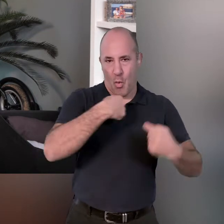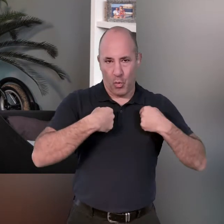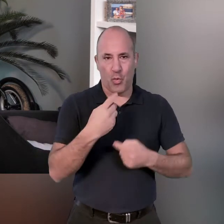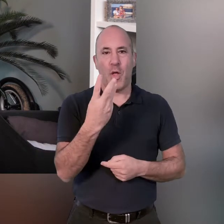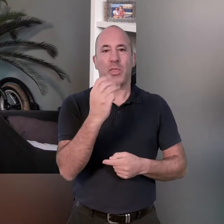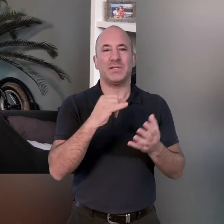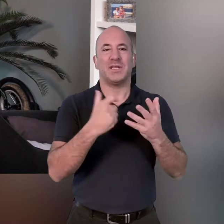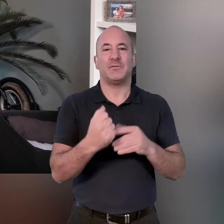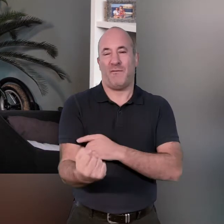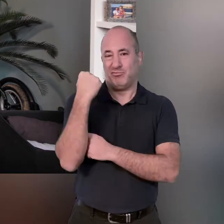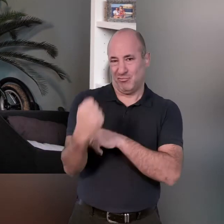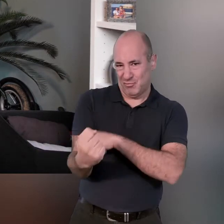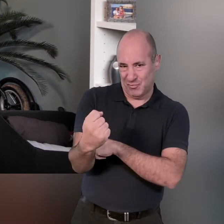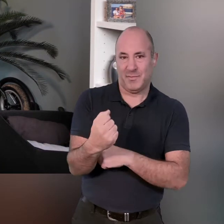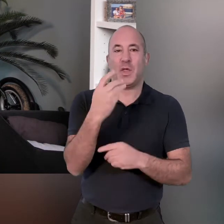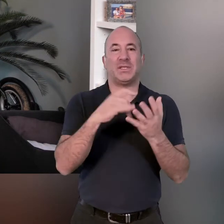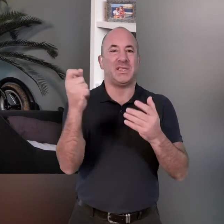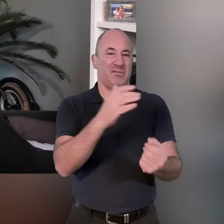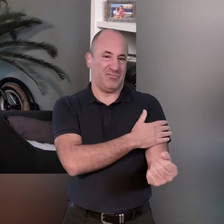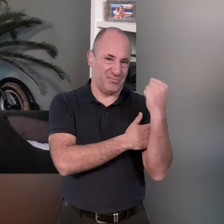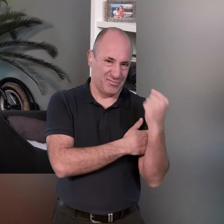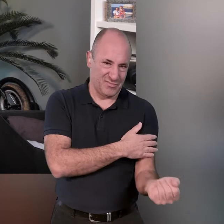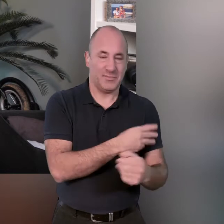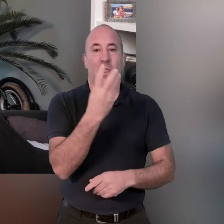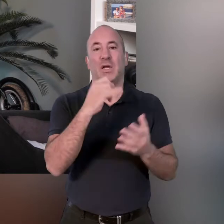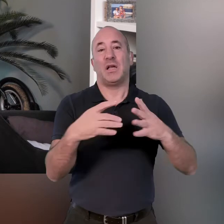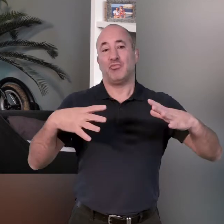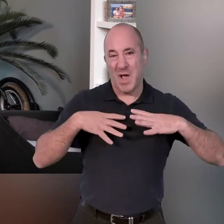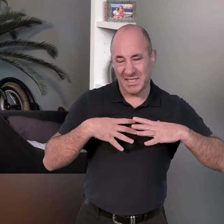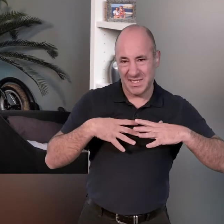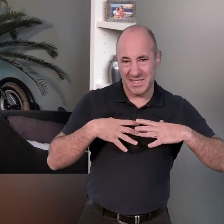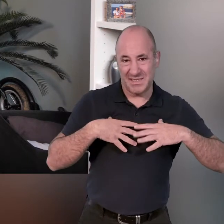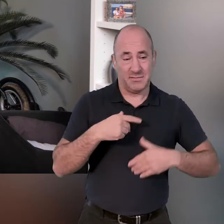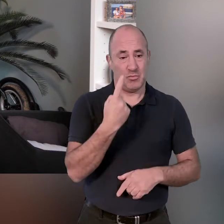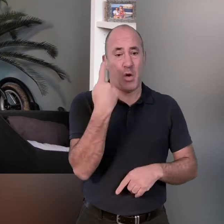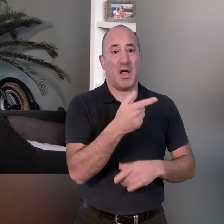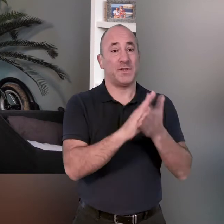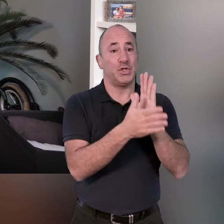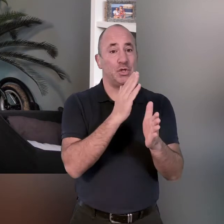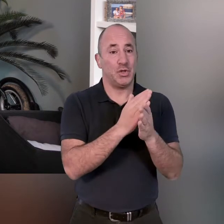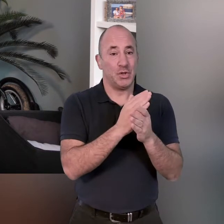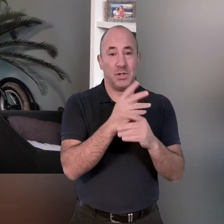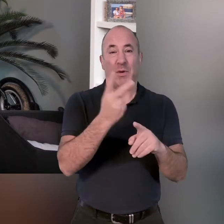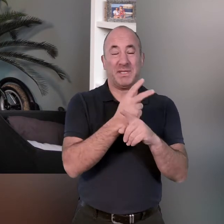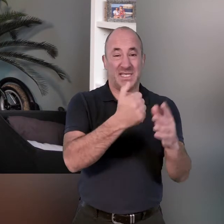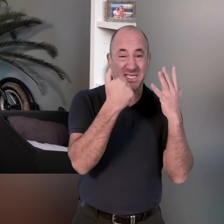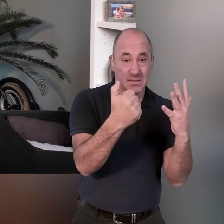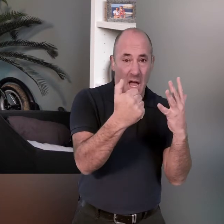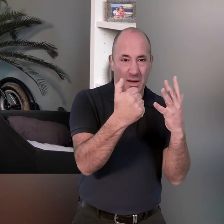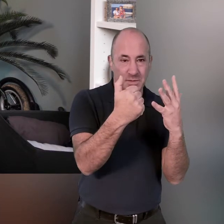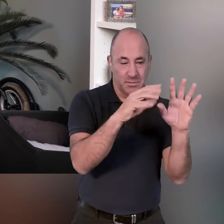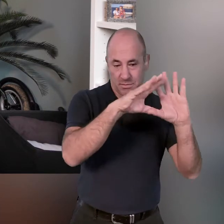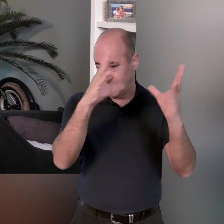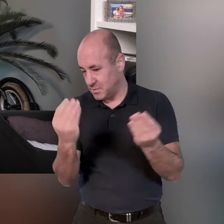one hand with the resistance exercise, 30 seconds of the other, 30 seconds rest, and then that is 1 round, repeating that 6 times